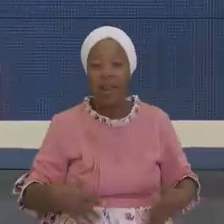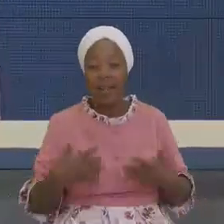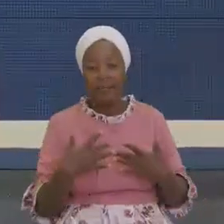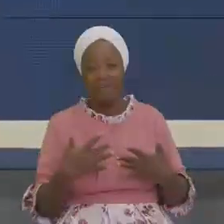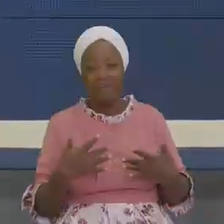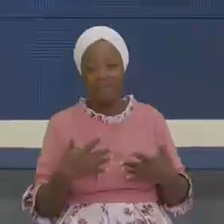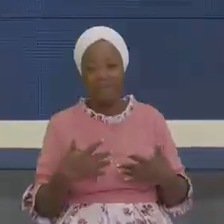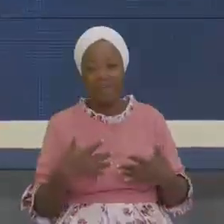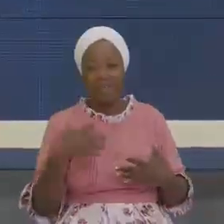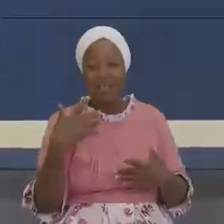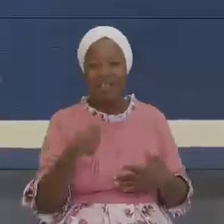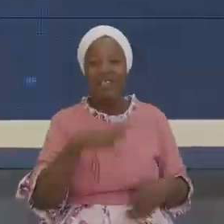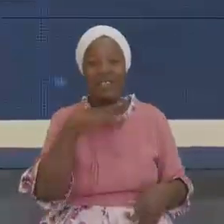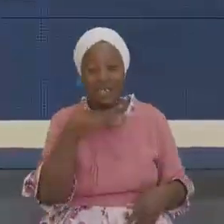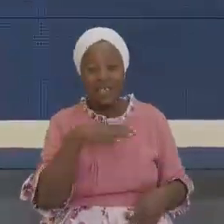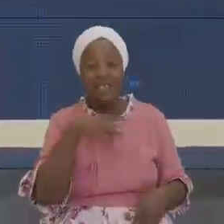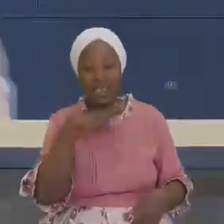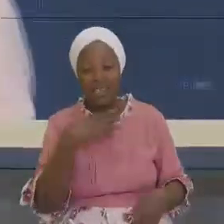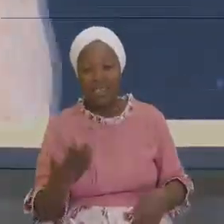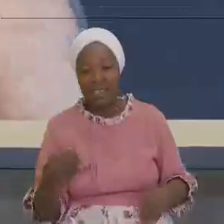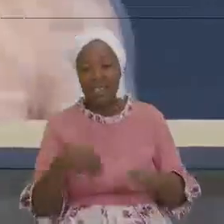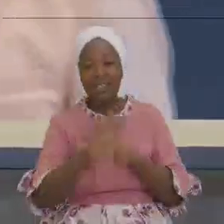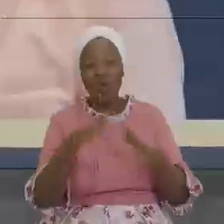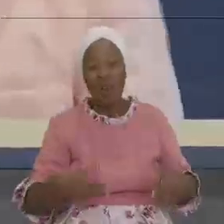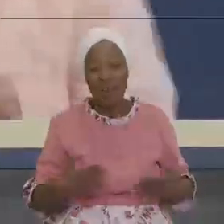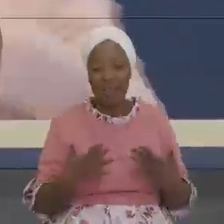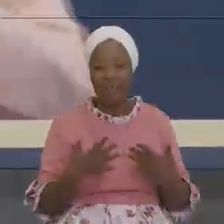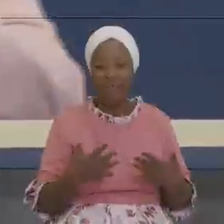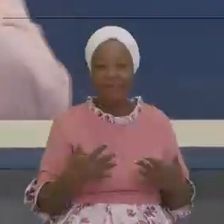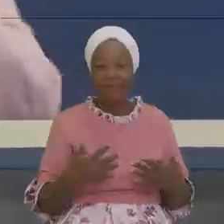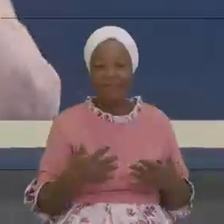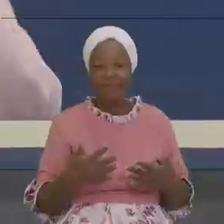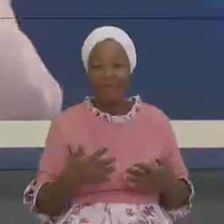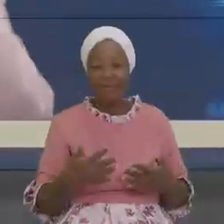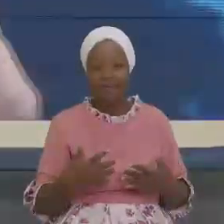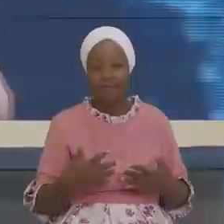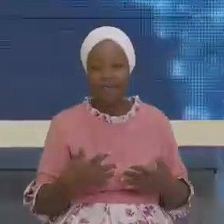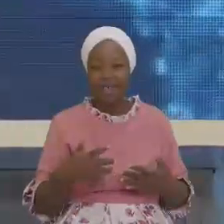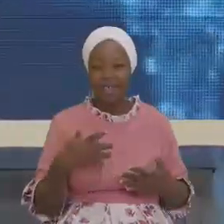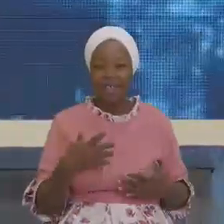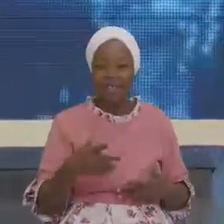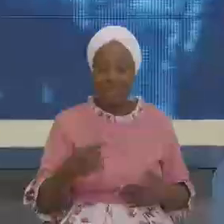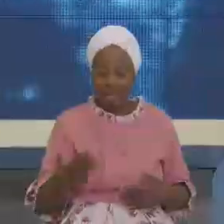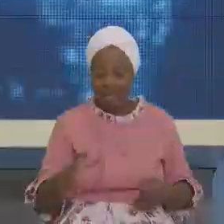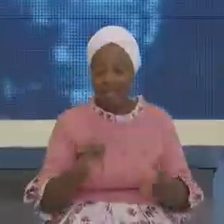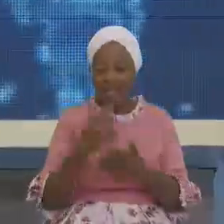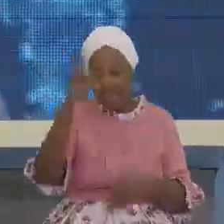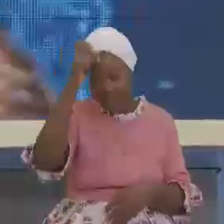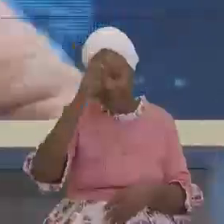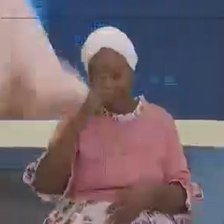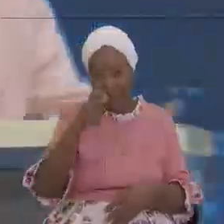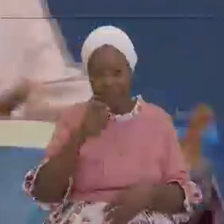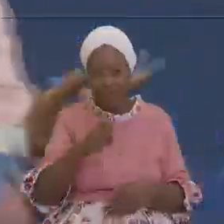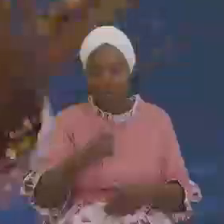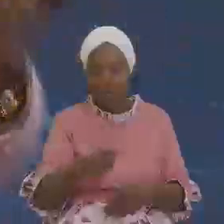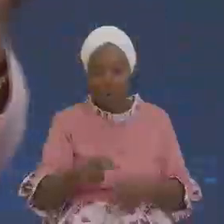the dirty things in your life, the things that the devil makes into a cord and